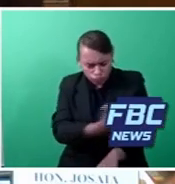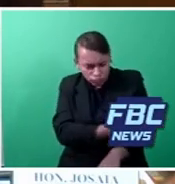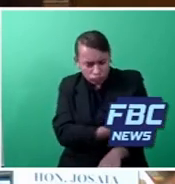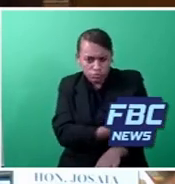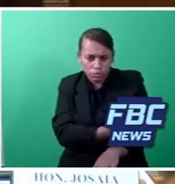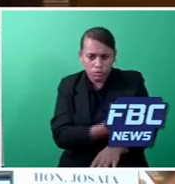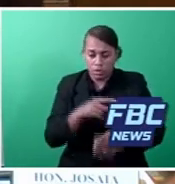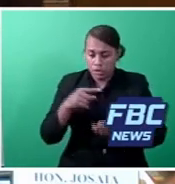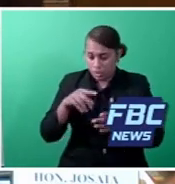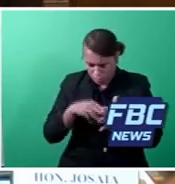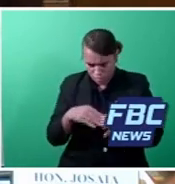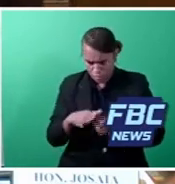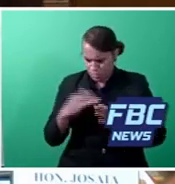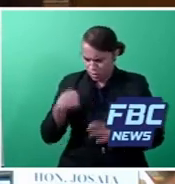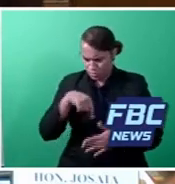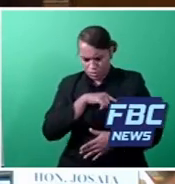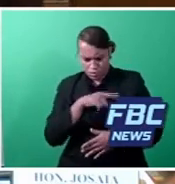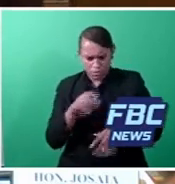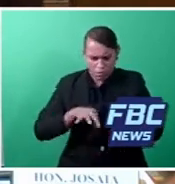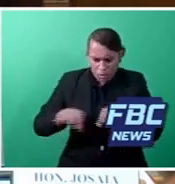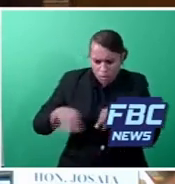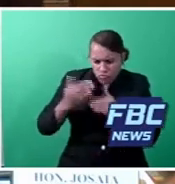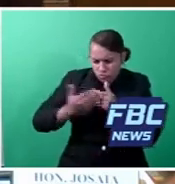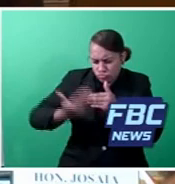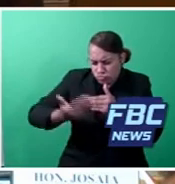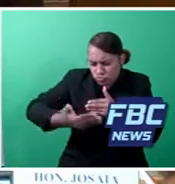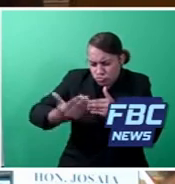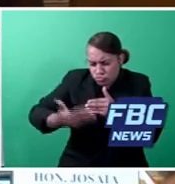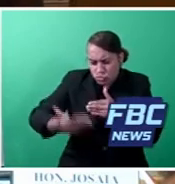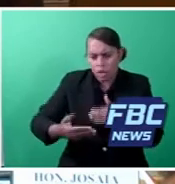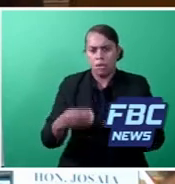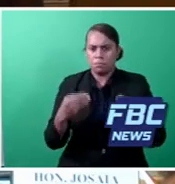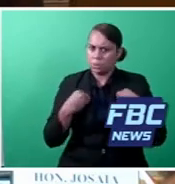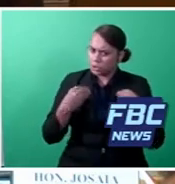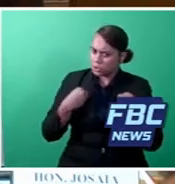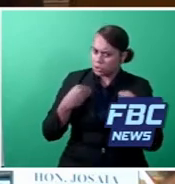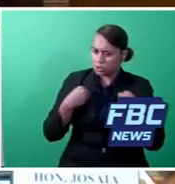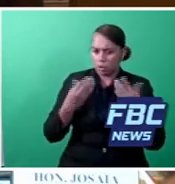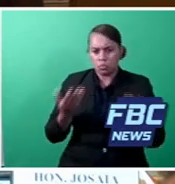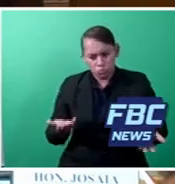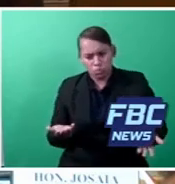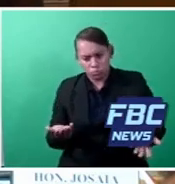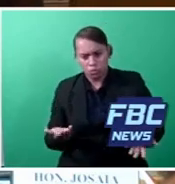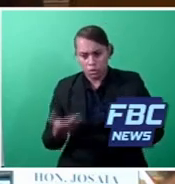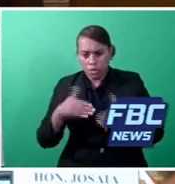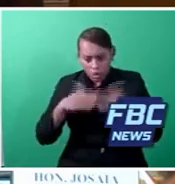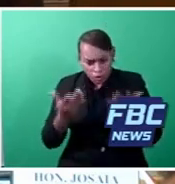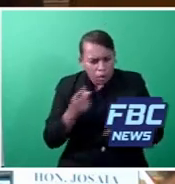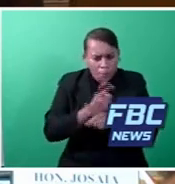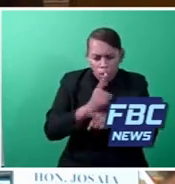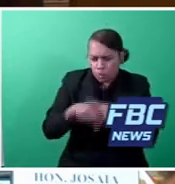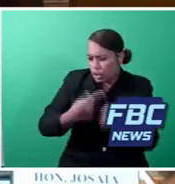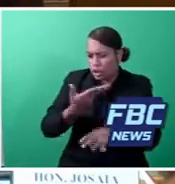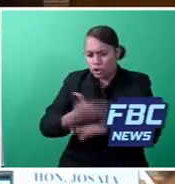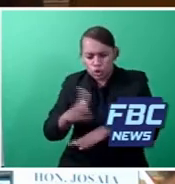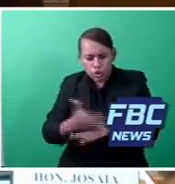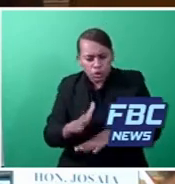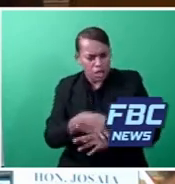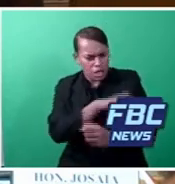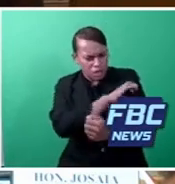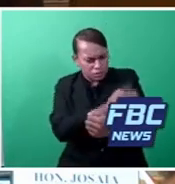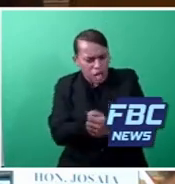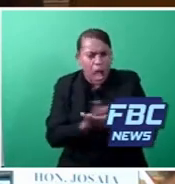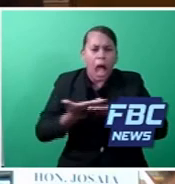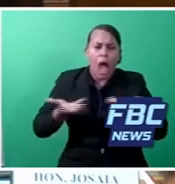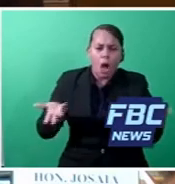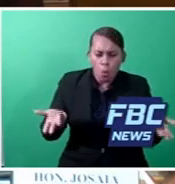opportunities for our new private sector and increase our access to emerging carbon markets. We've talked about carbon trading, and indeed this climate change